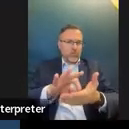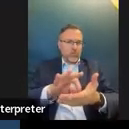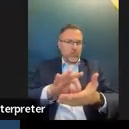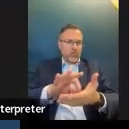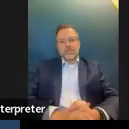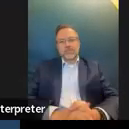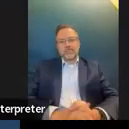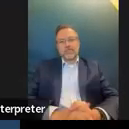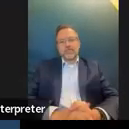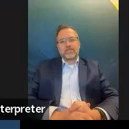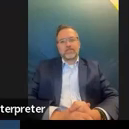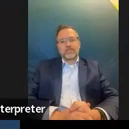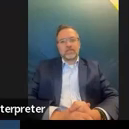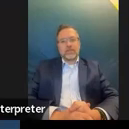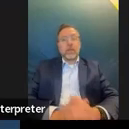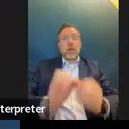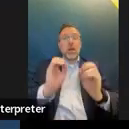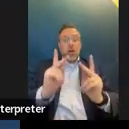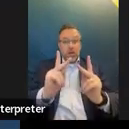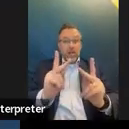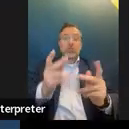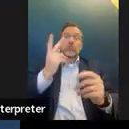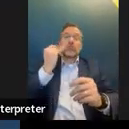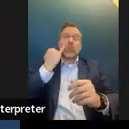you have a few days worth of data.